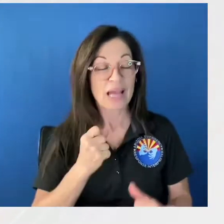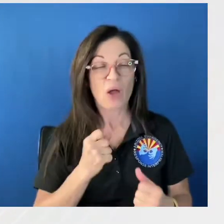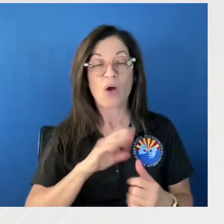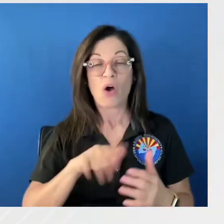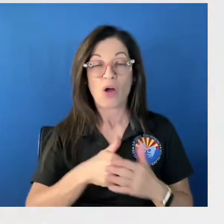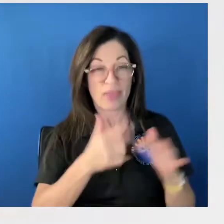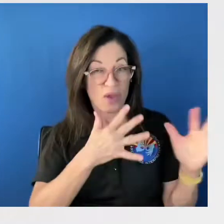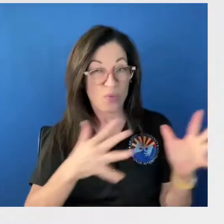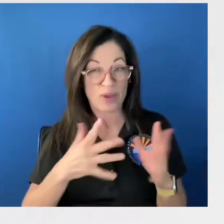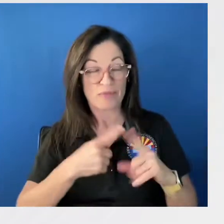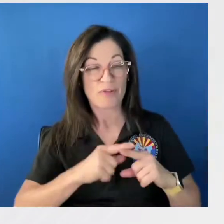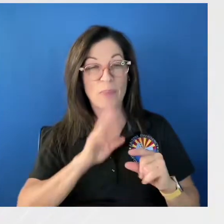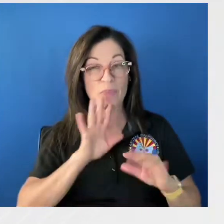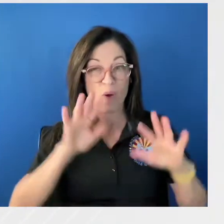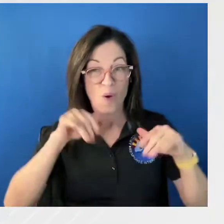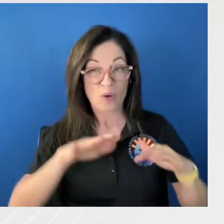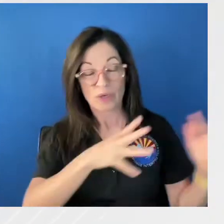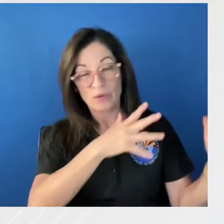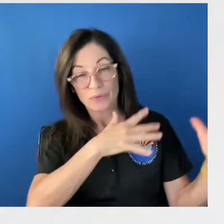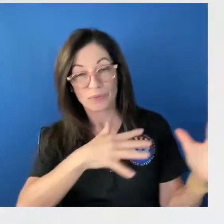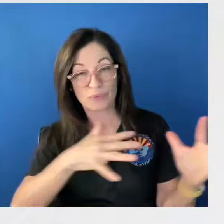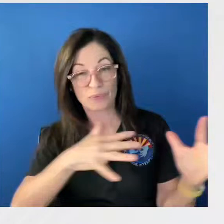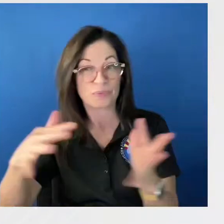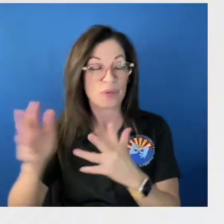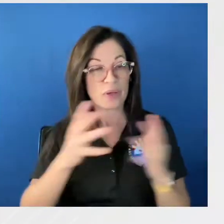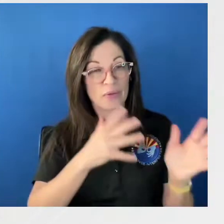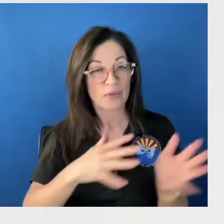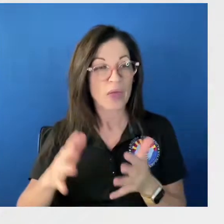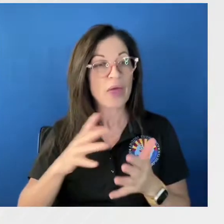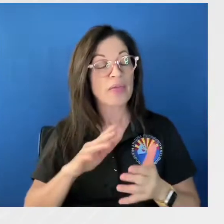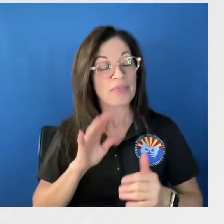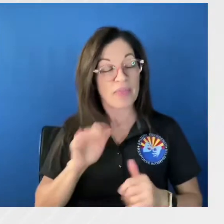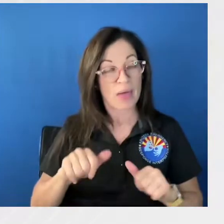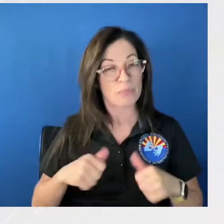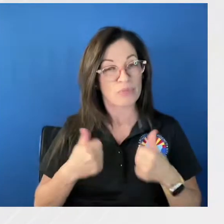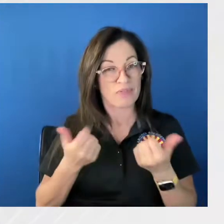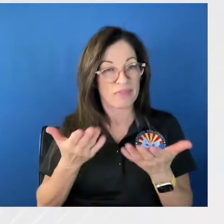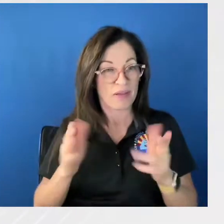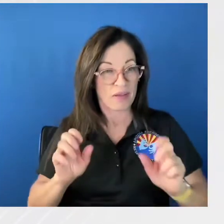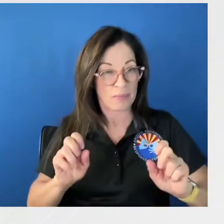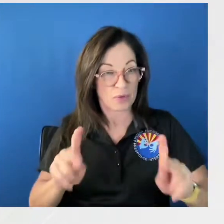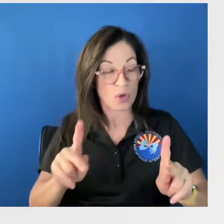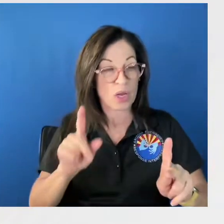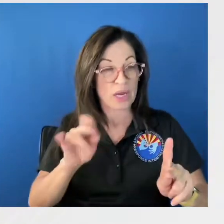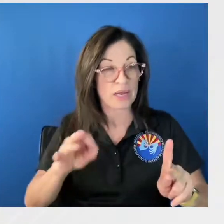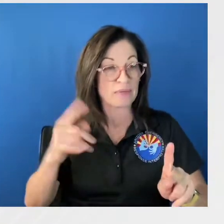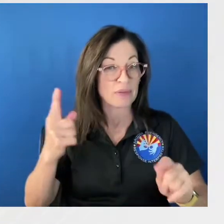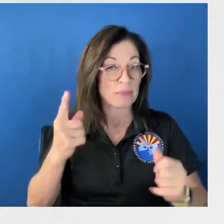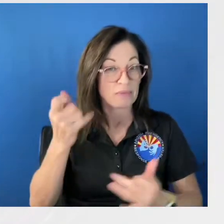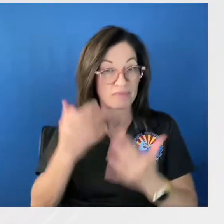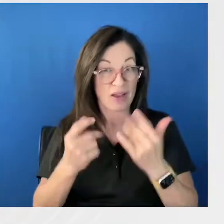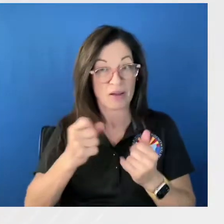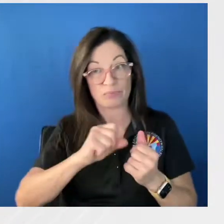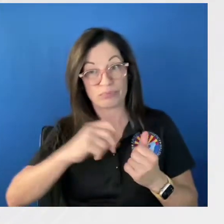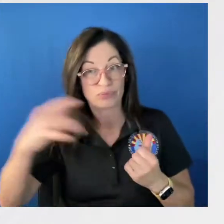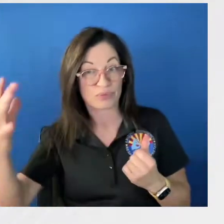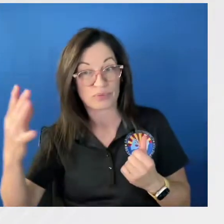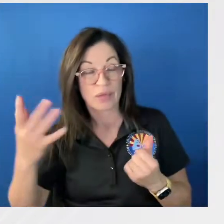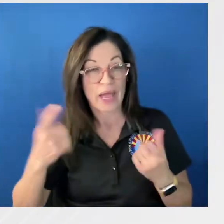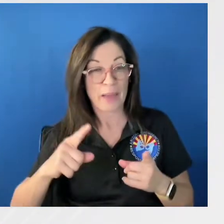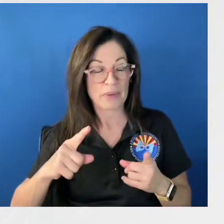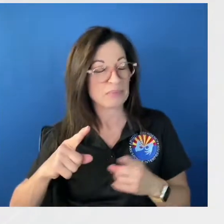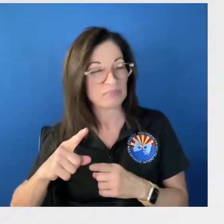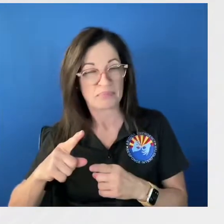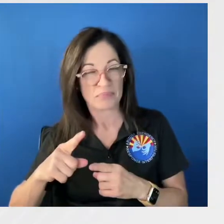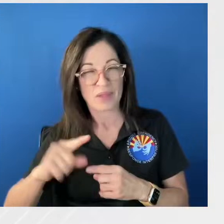push. This provides a really good opportunity that if something should happen, which is a low probability, that all